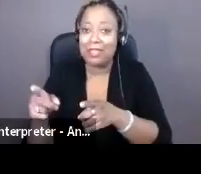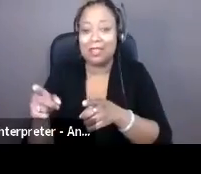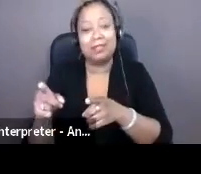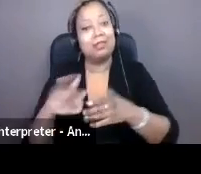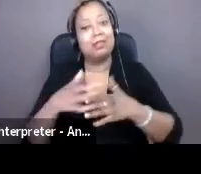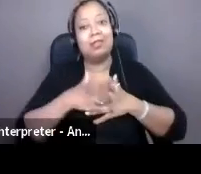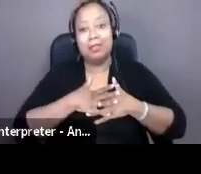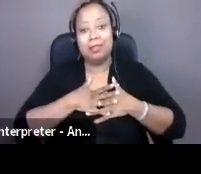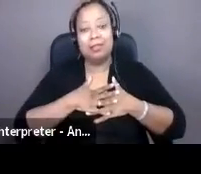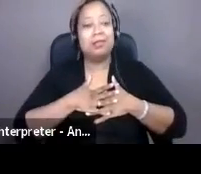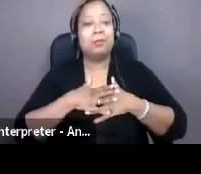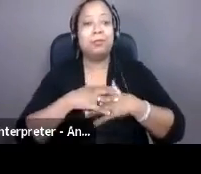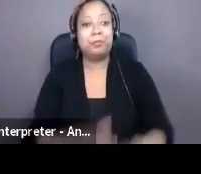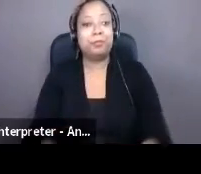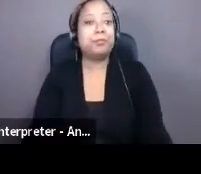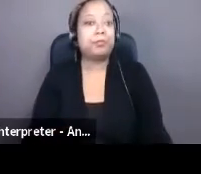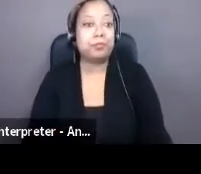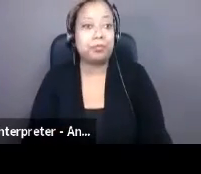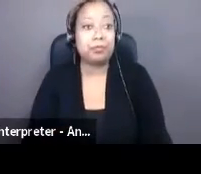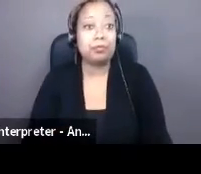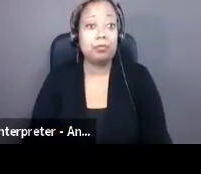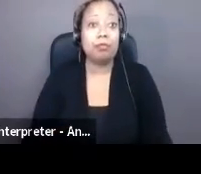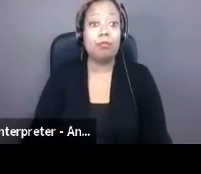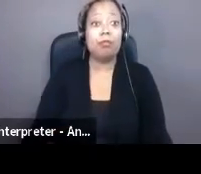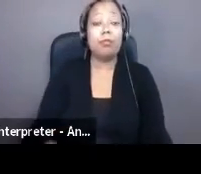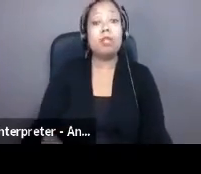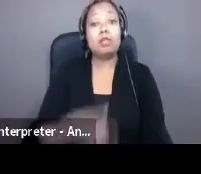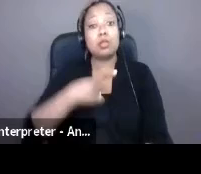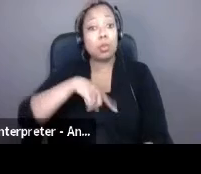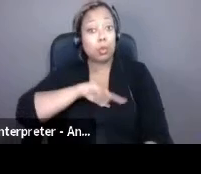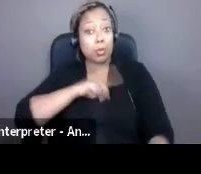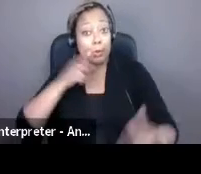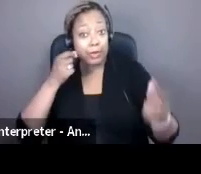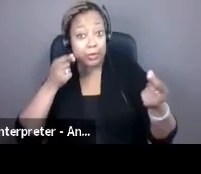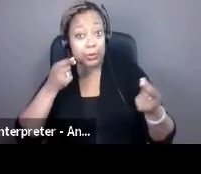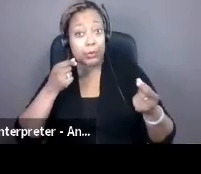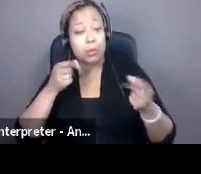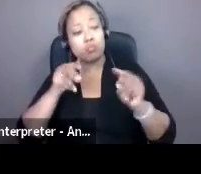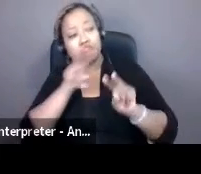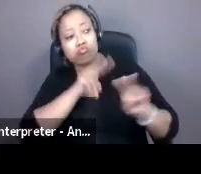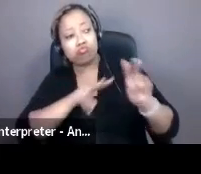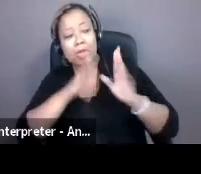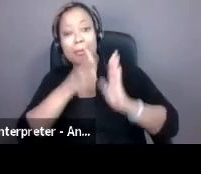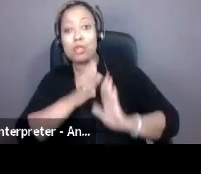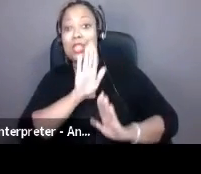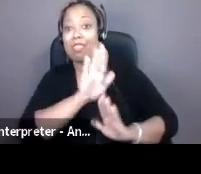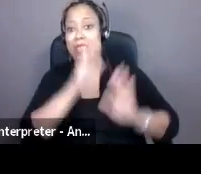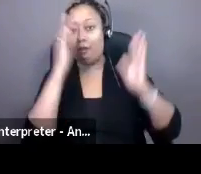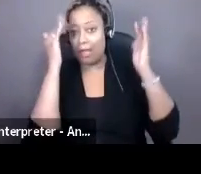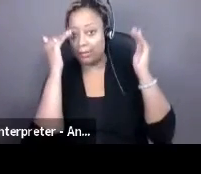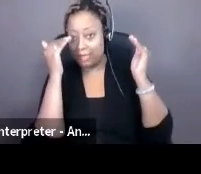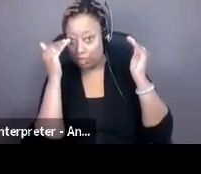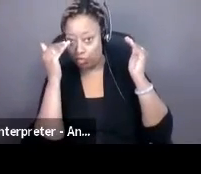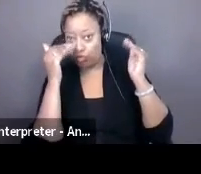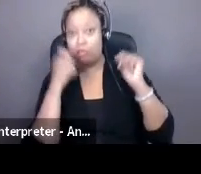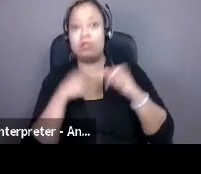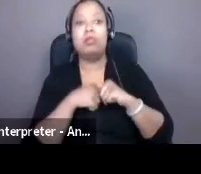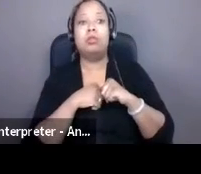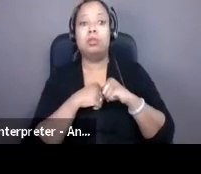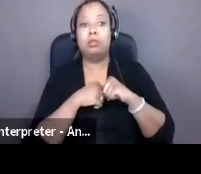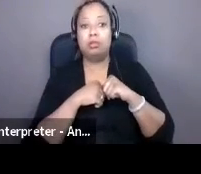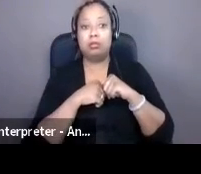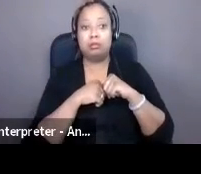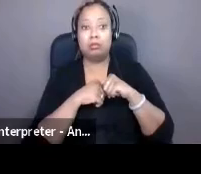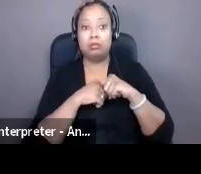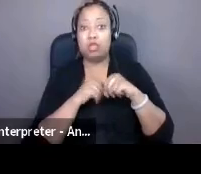breathtaking sometimes. What we actually do is we look at what the person's expectations are. Are you someone